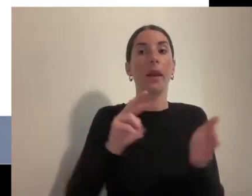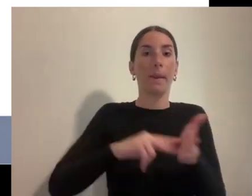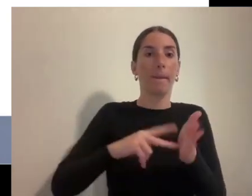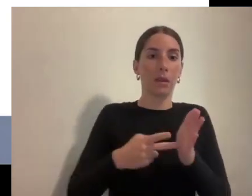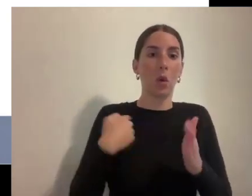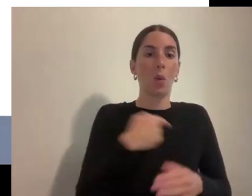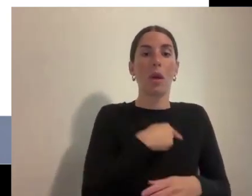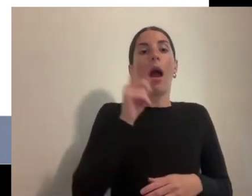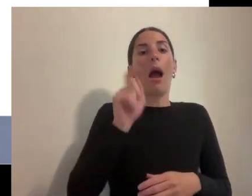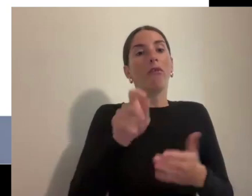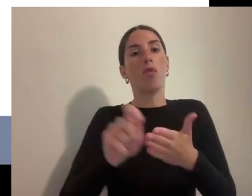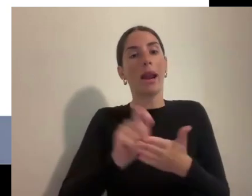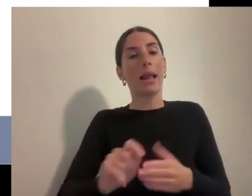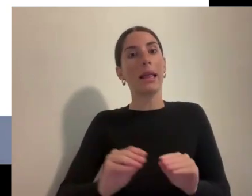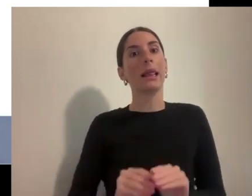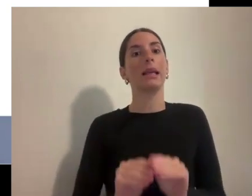write clear prompts.